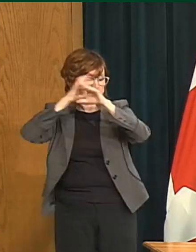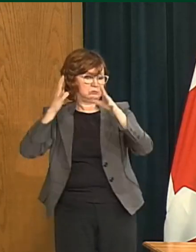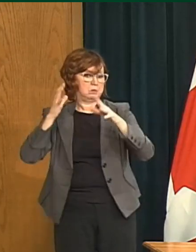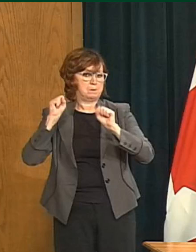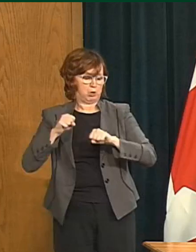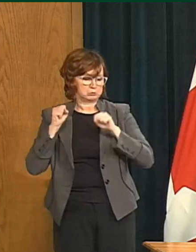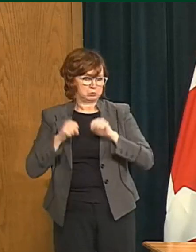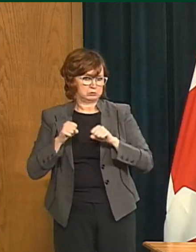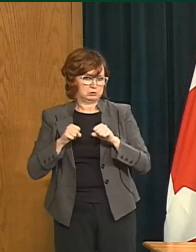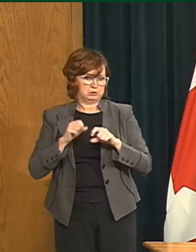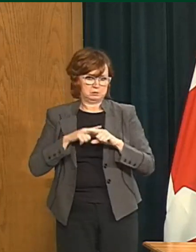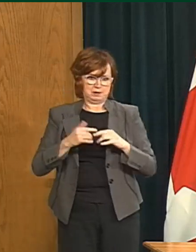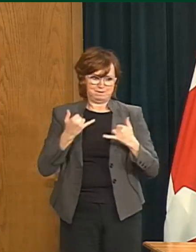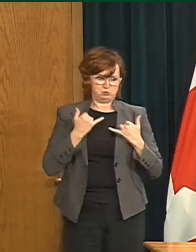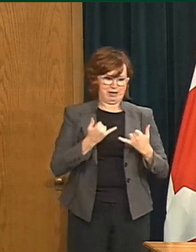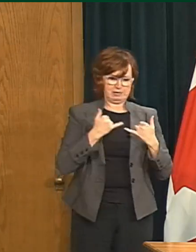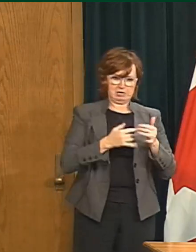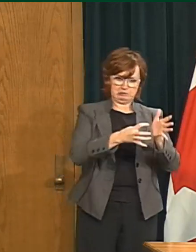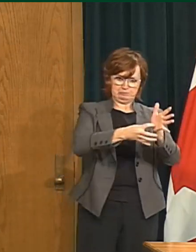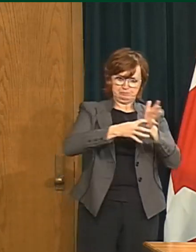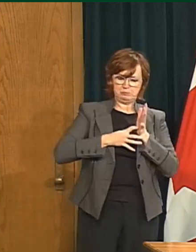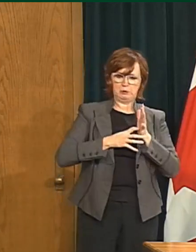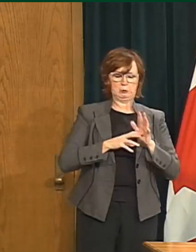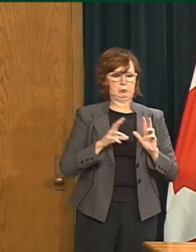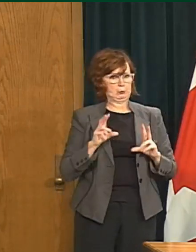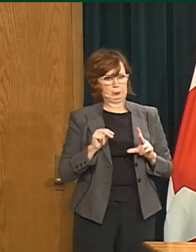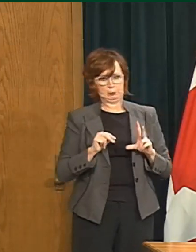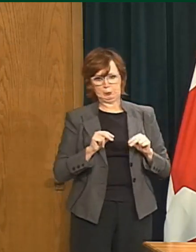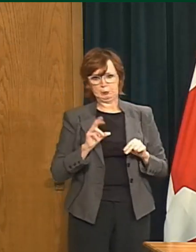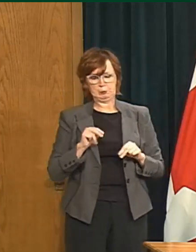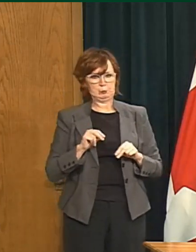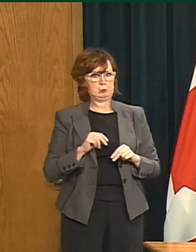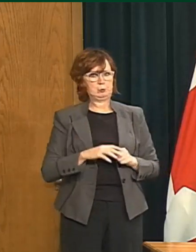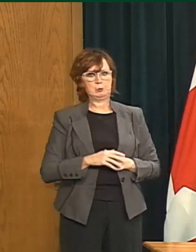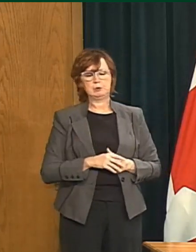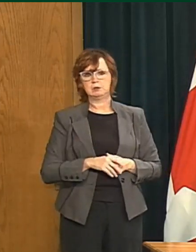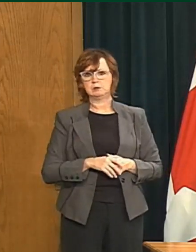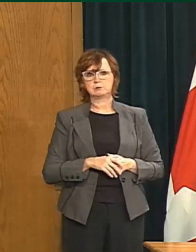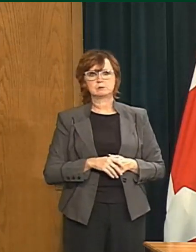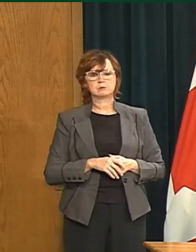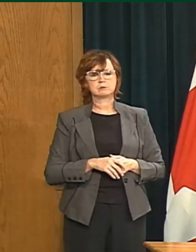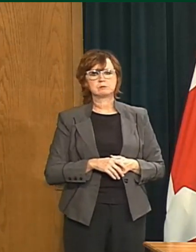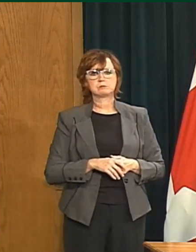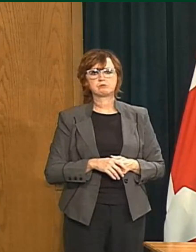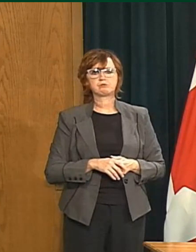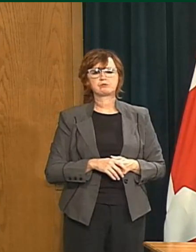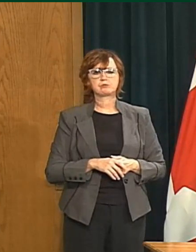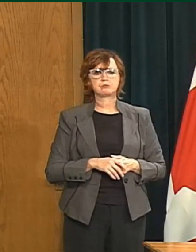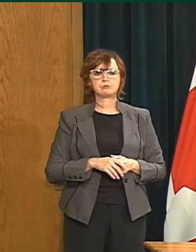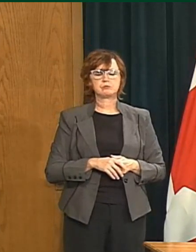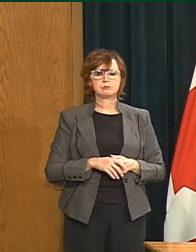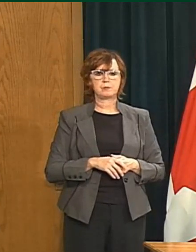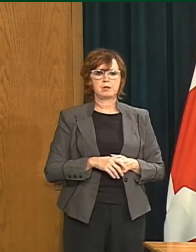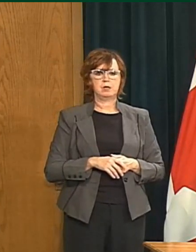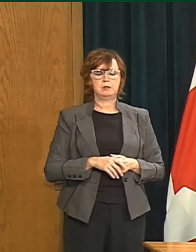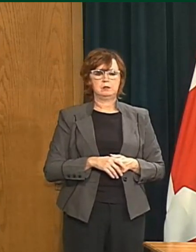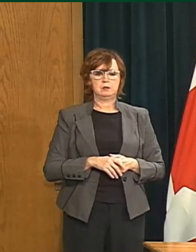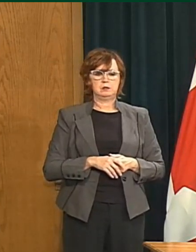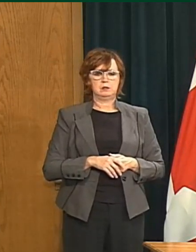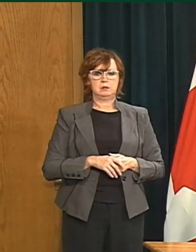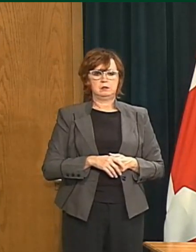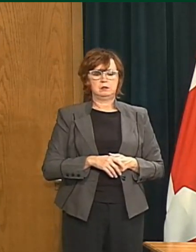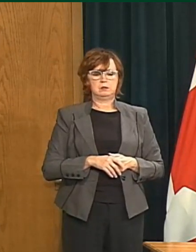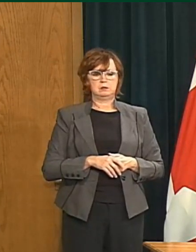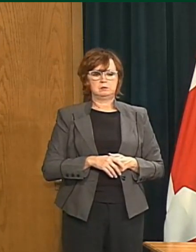of the masks here in the province, we have not been discussing making that mandatory. However, in saying